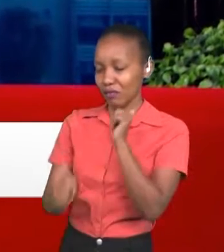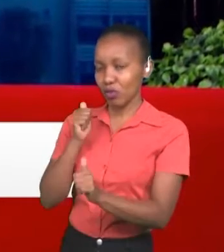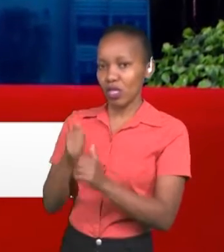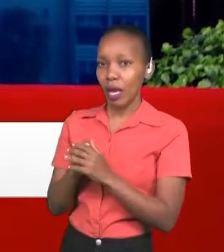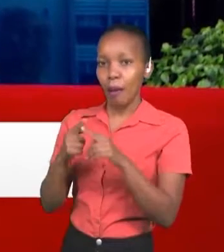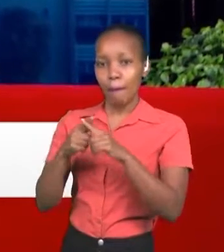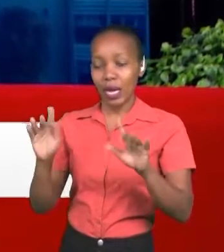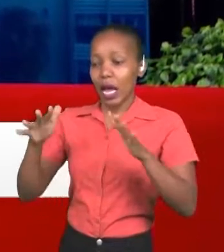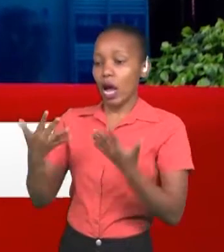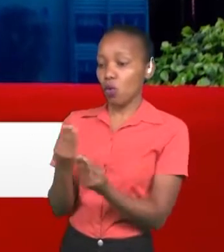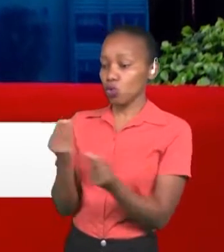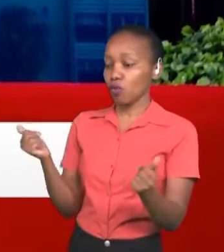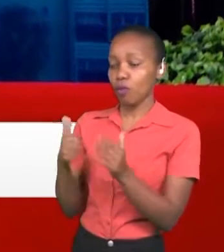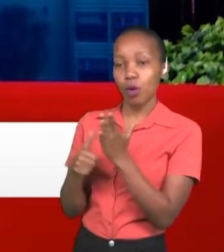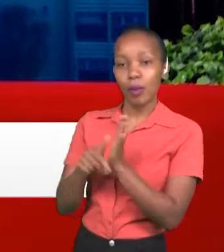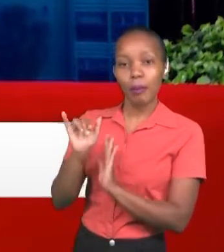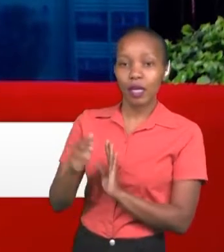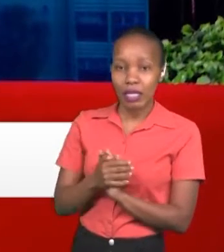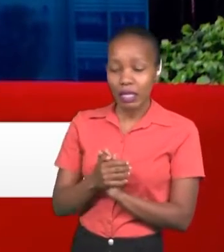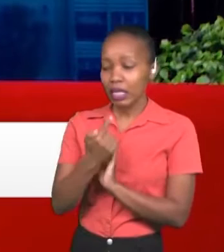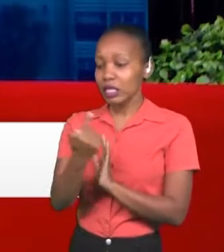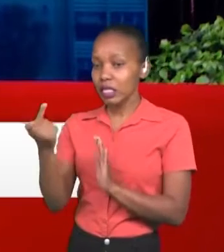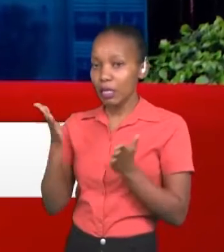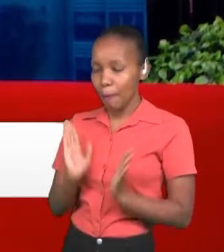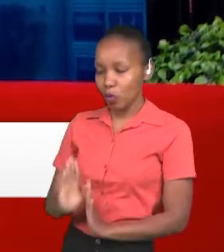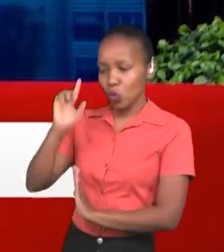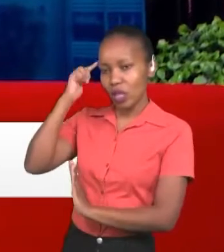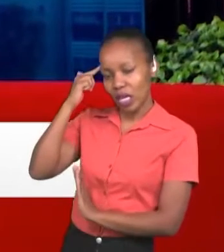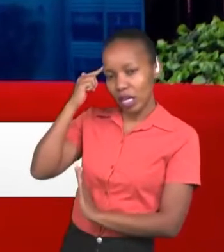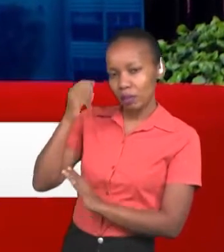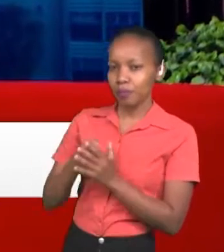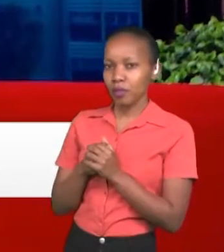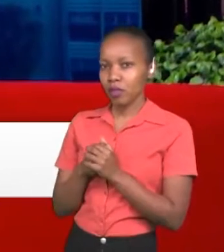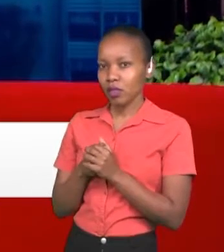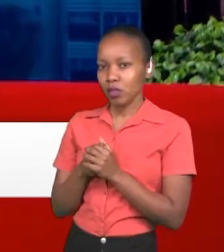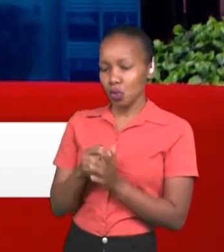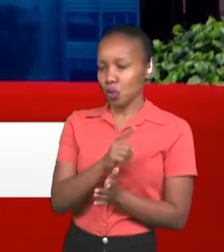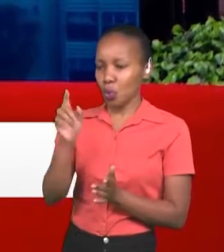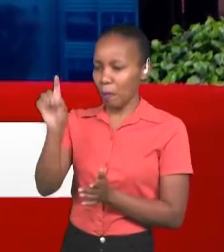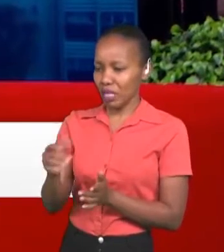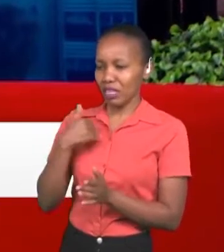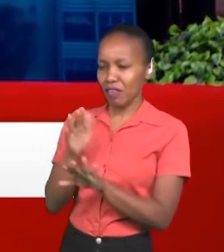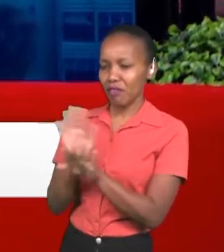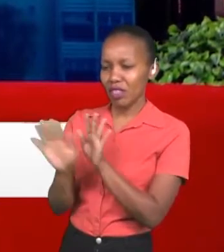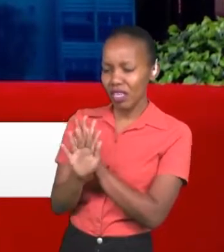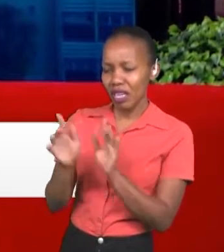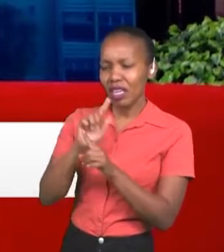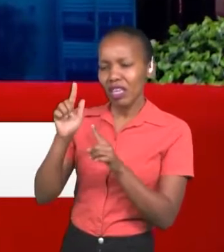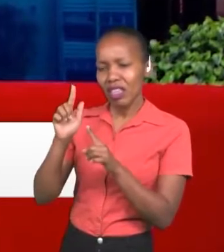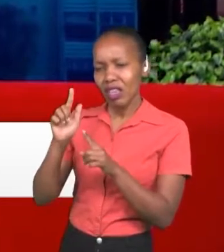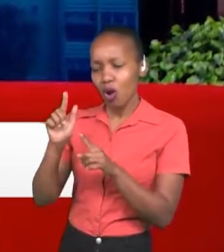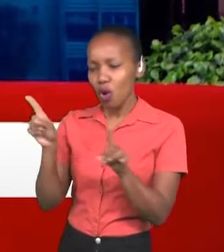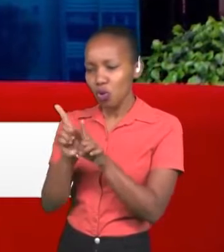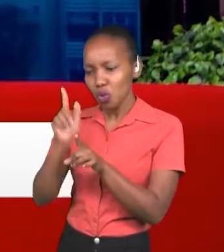the way you deal with it. You see, everyone thinks that the moment you think that you deserve anything, the moment you think you're special, you'll